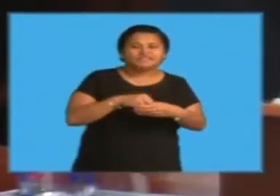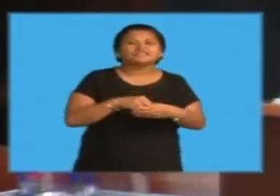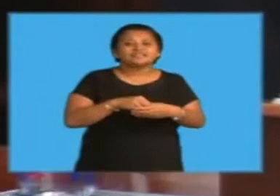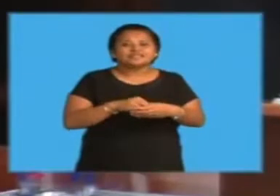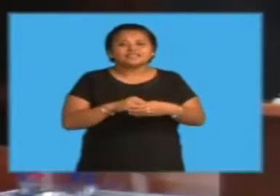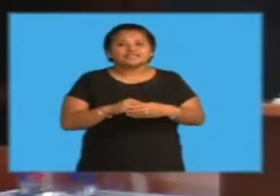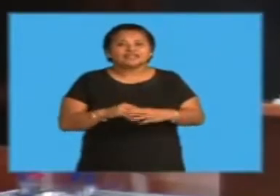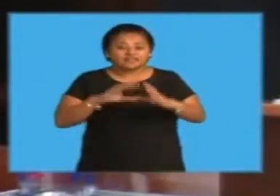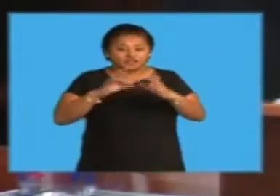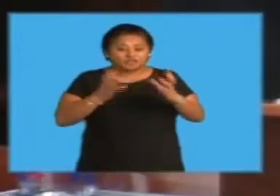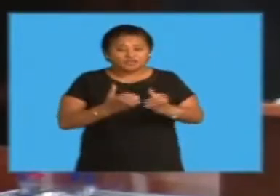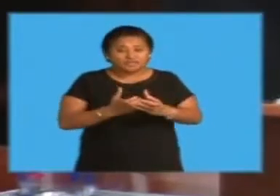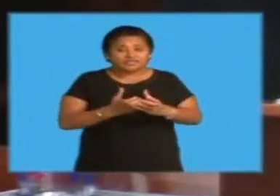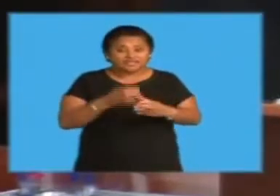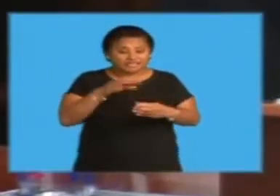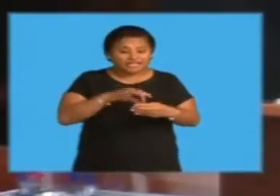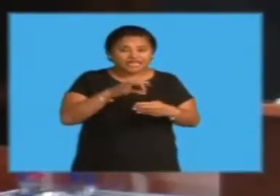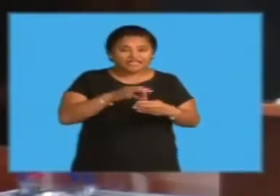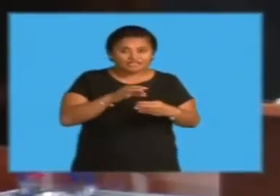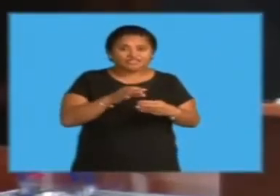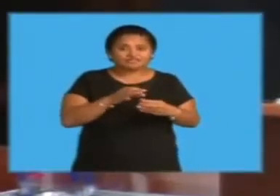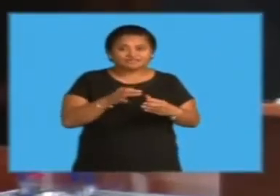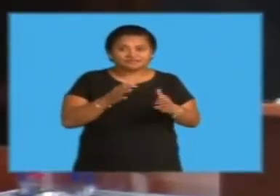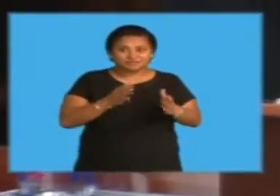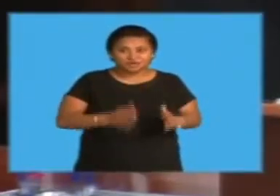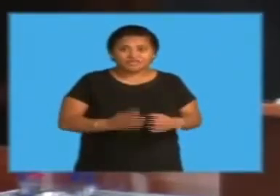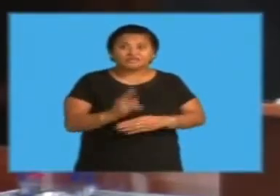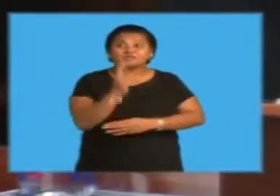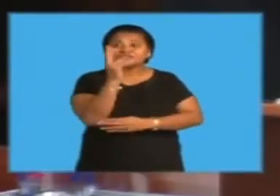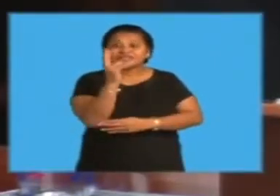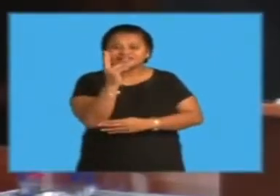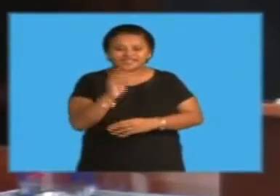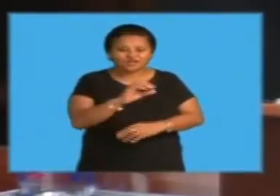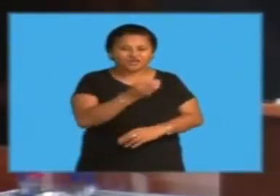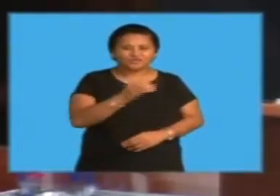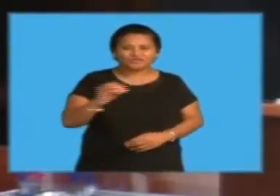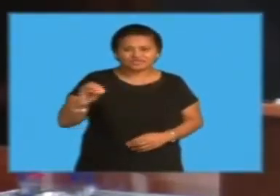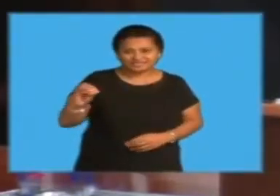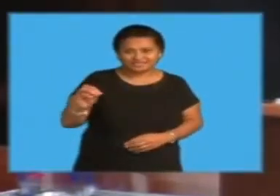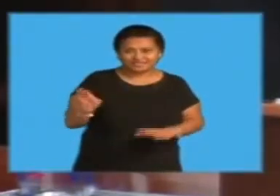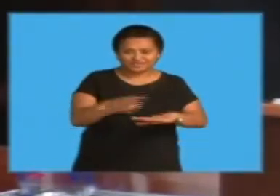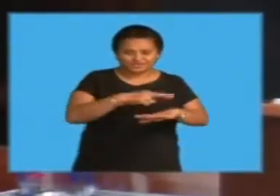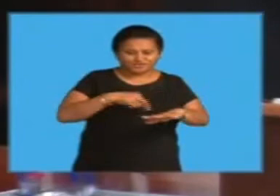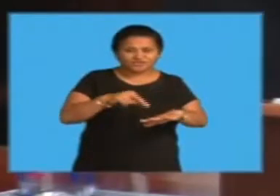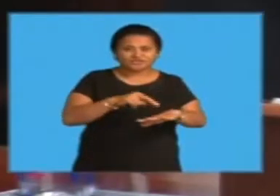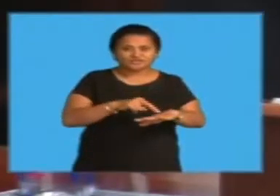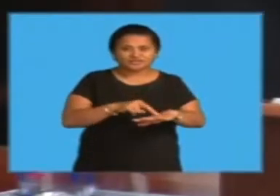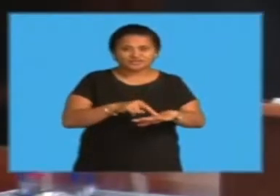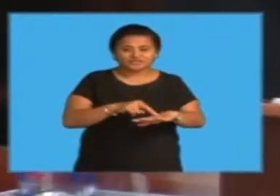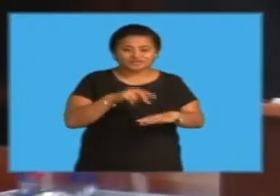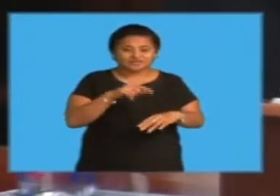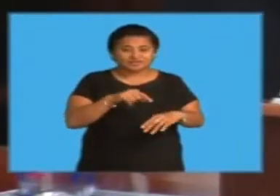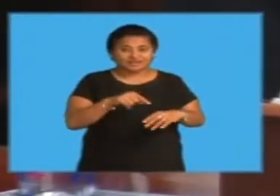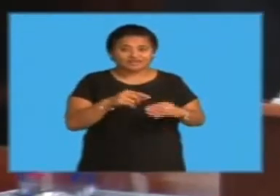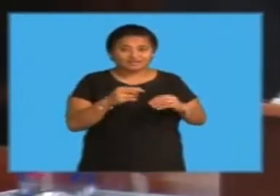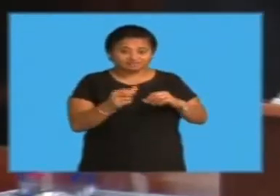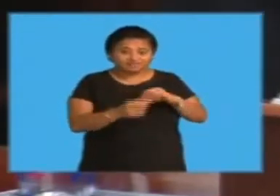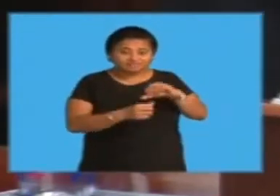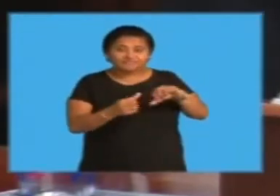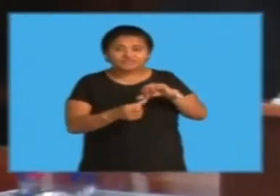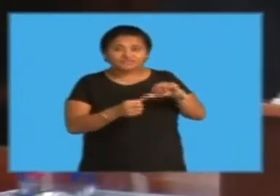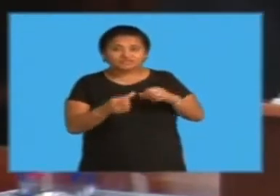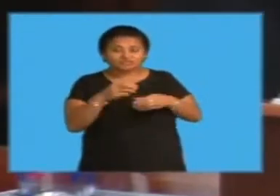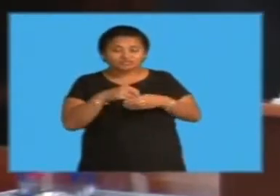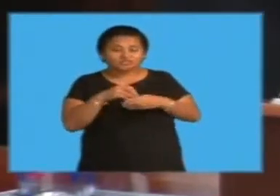Bodies representing the Oceania region. The Association of World Election Bodies comprises 106 election